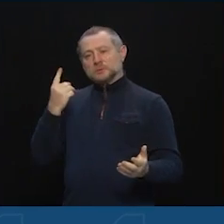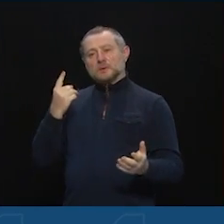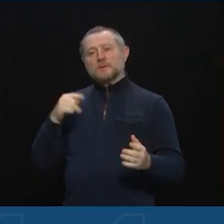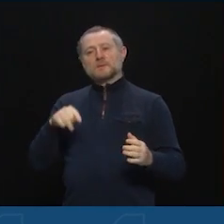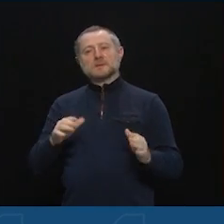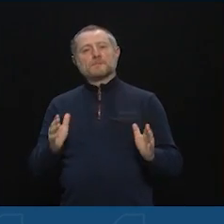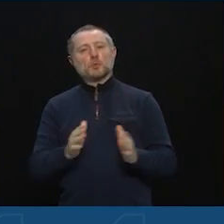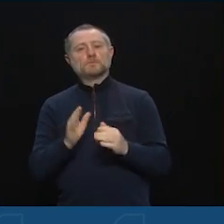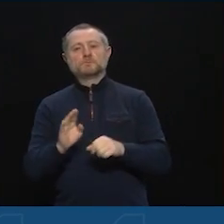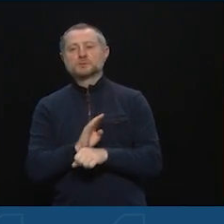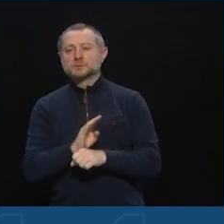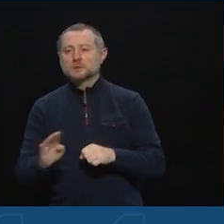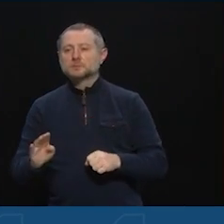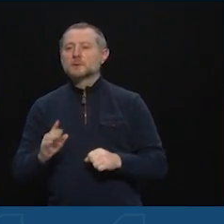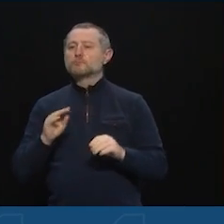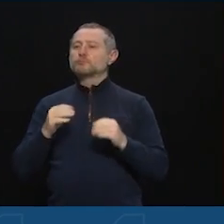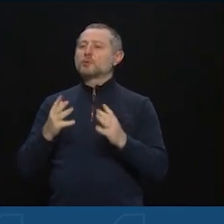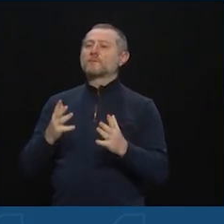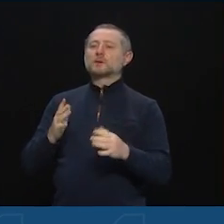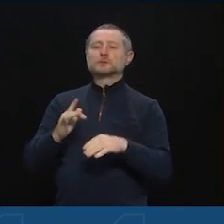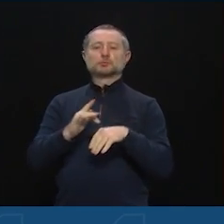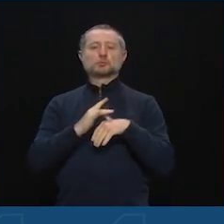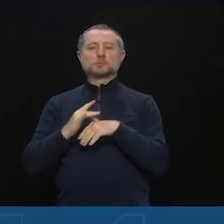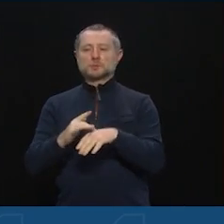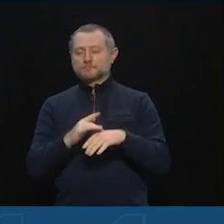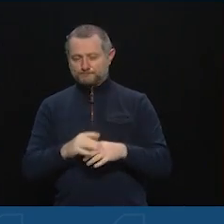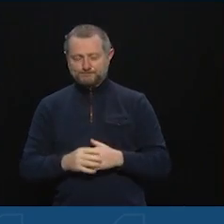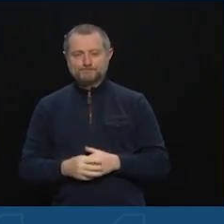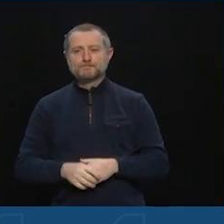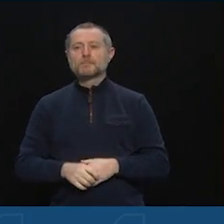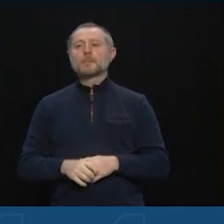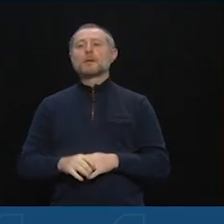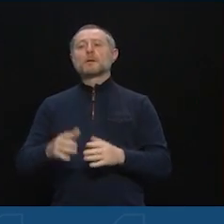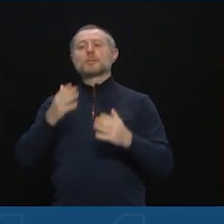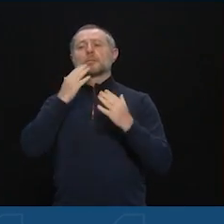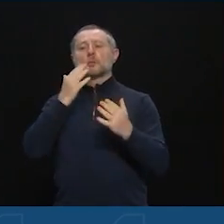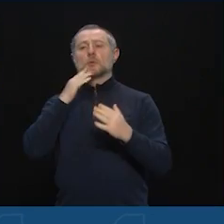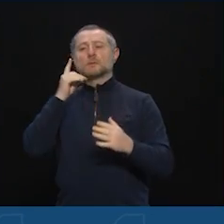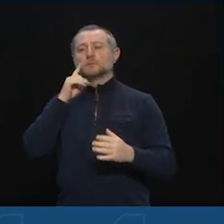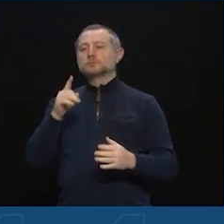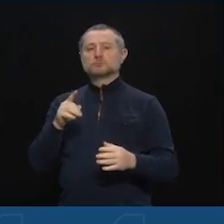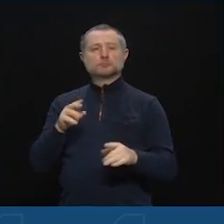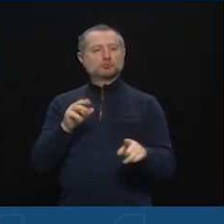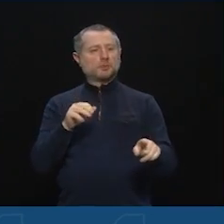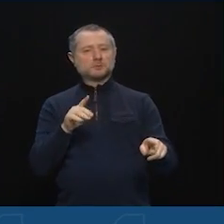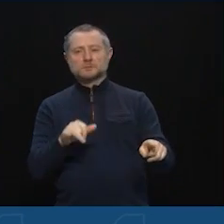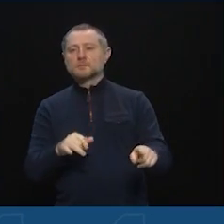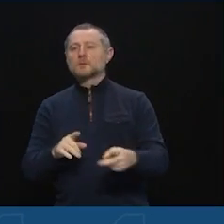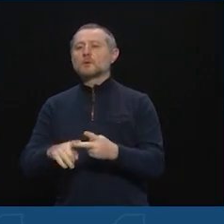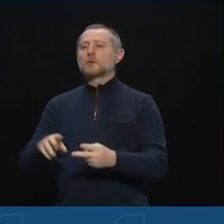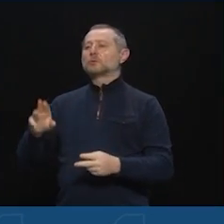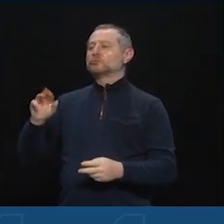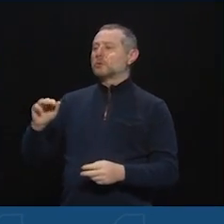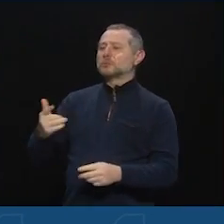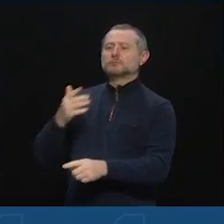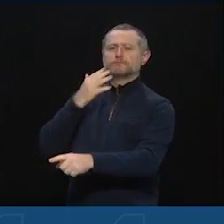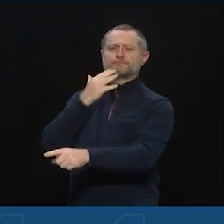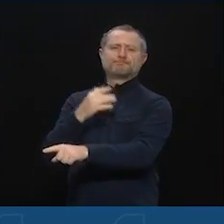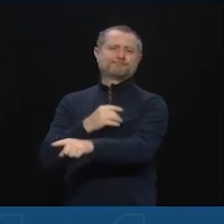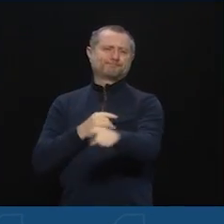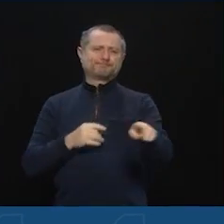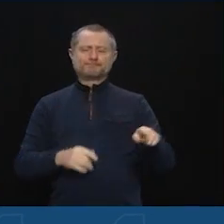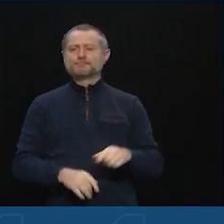businesses and providing much-needed resources. Thank you so much, Randy and Greg. I really appreciate it. I want to